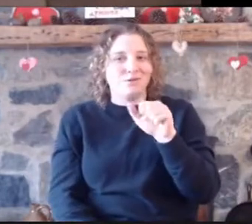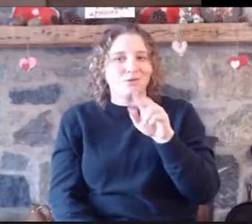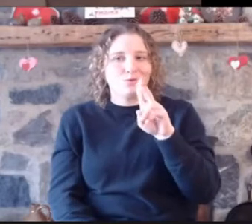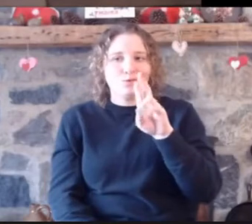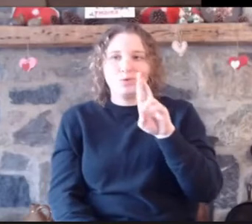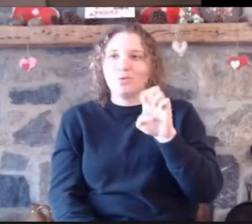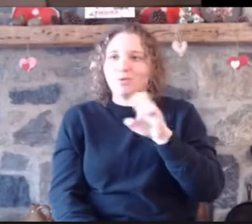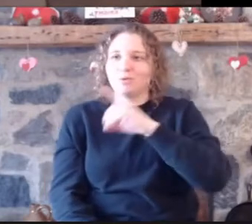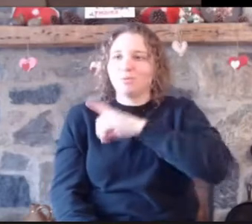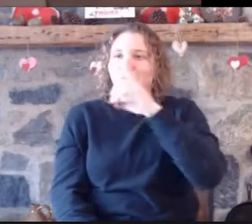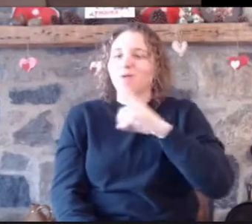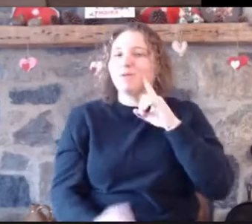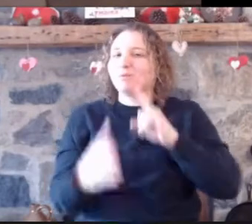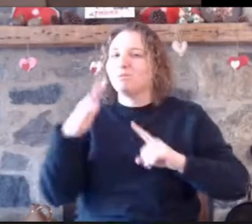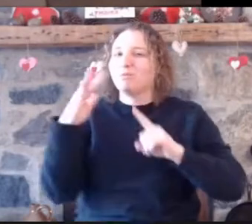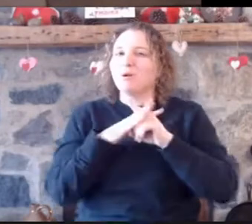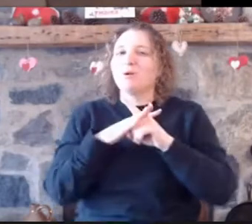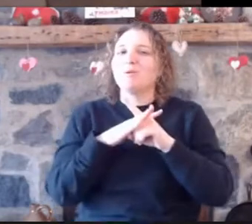around